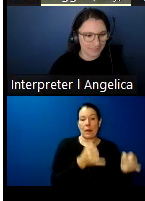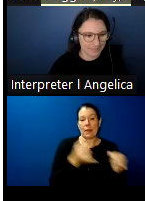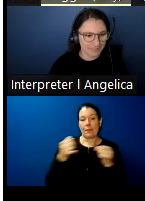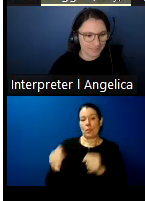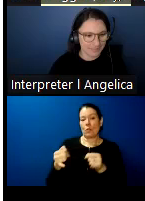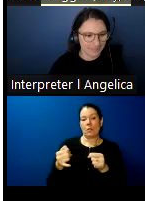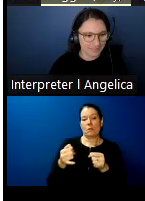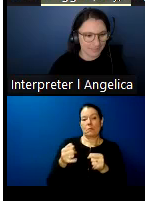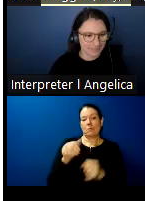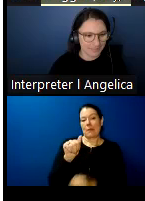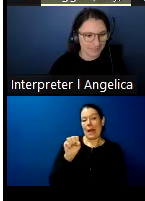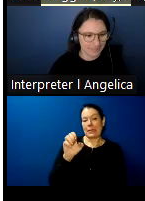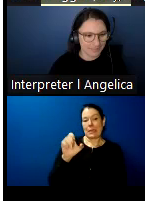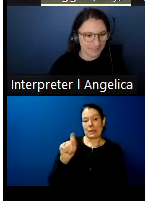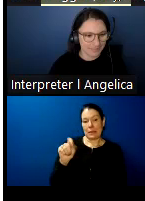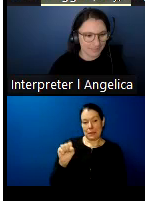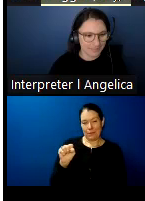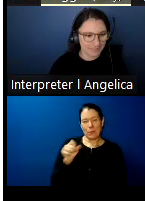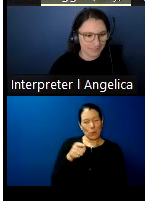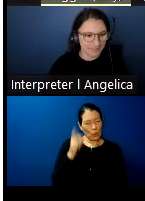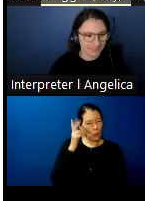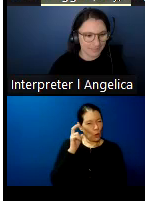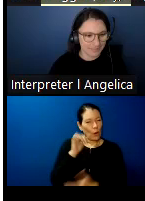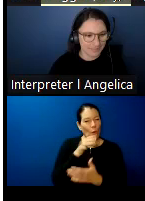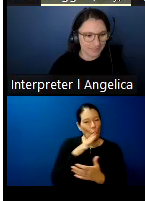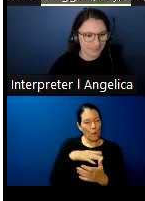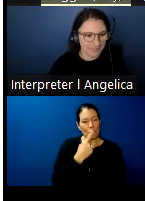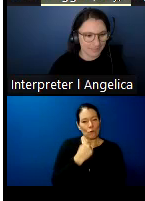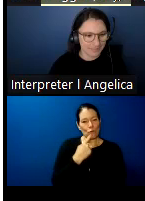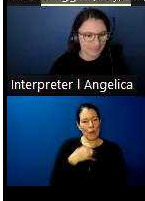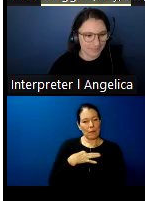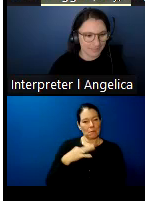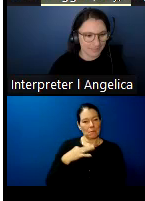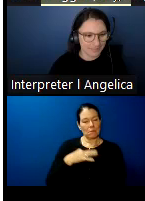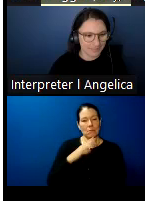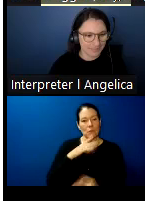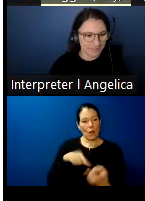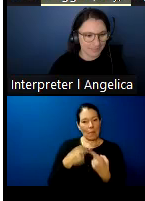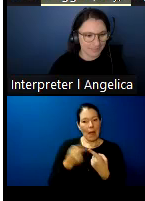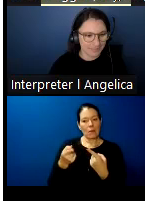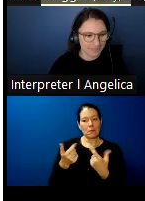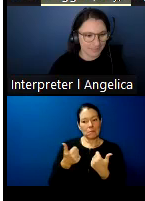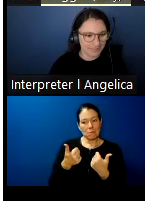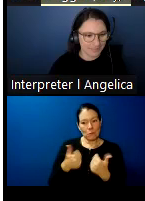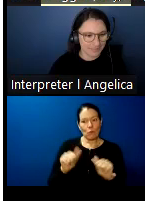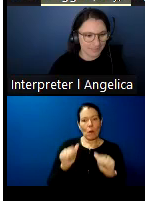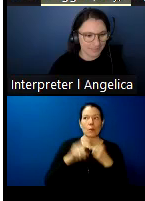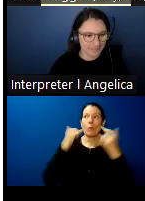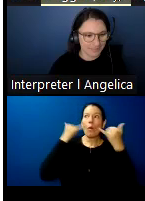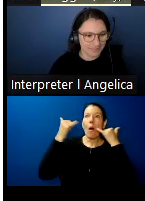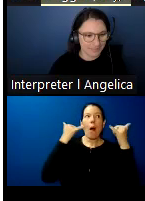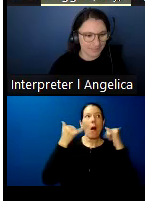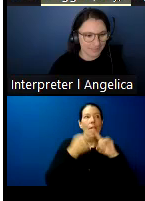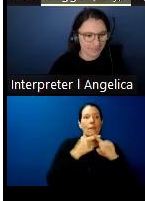assets. So you heard that one woman in the red shirt talk about how she was trying to make phone calls at